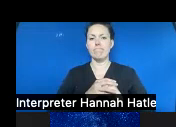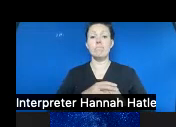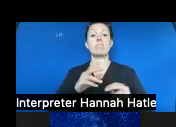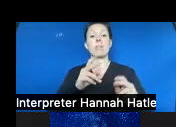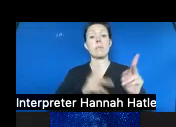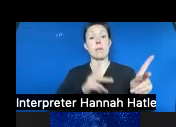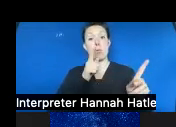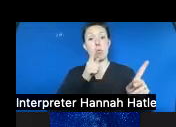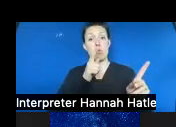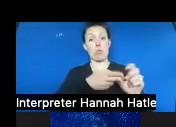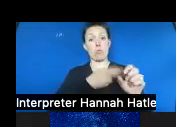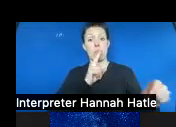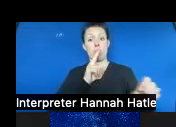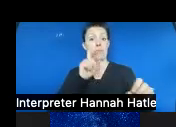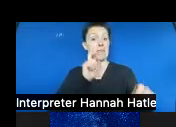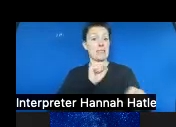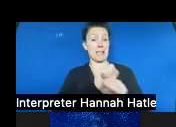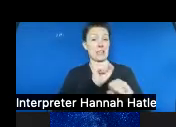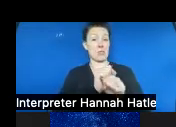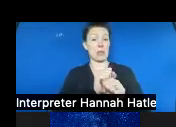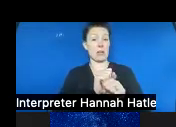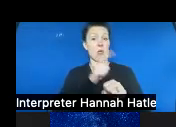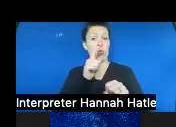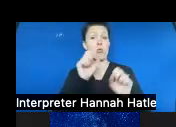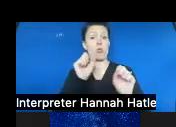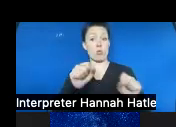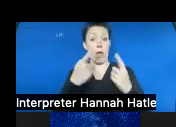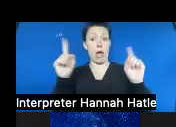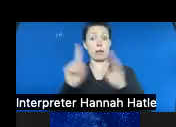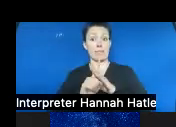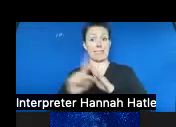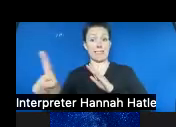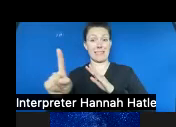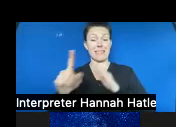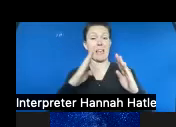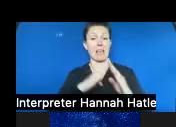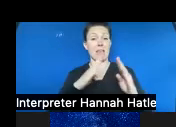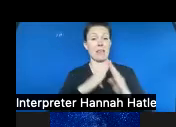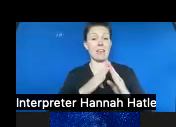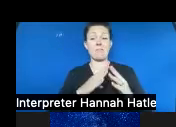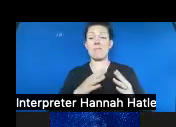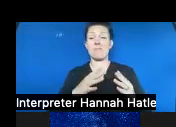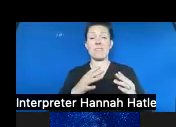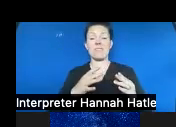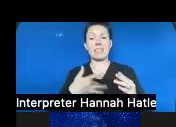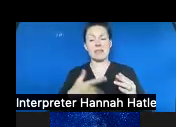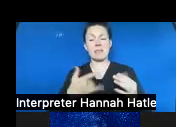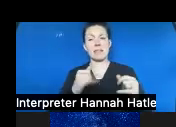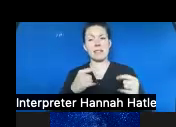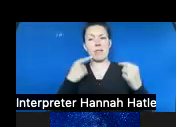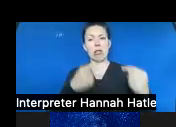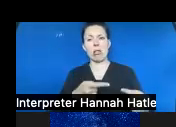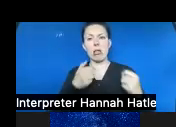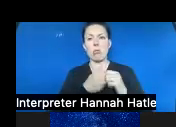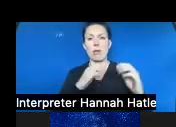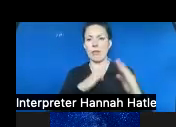or escape trafficking. Our communities can be so gossipy and so harsh. And that's